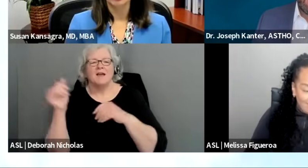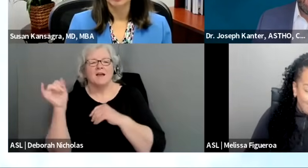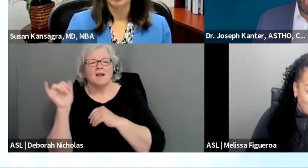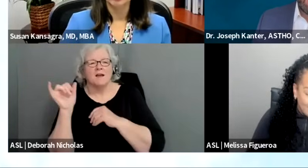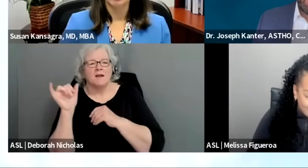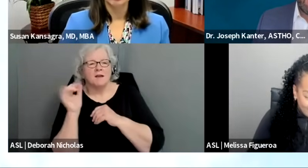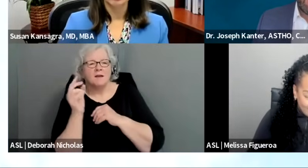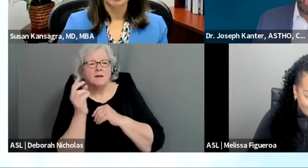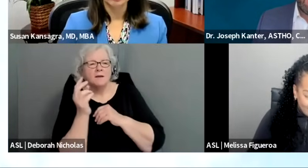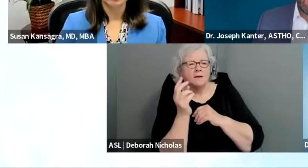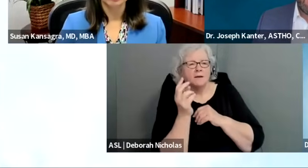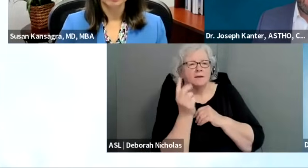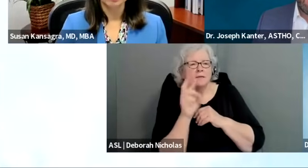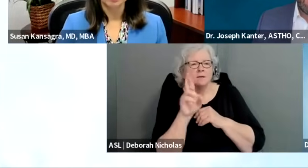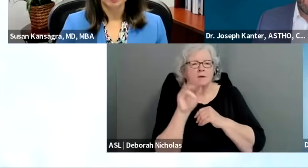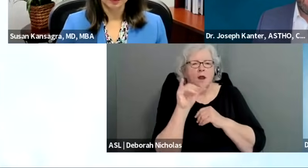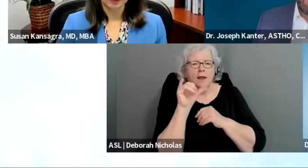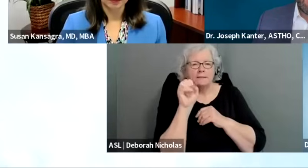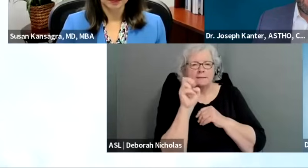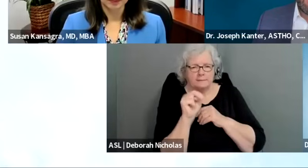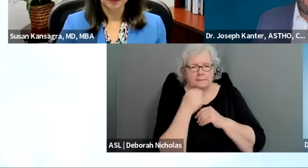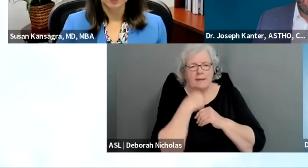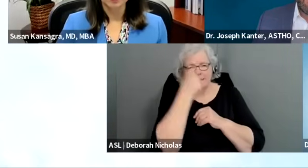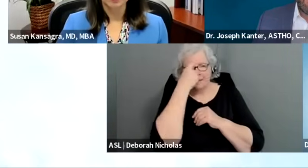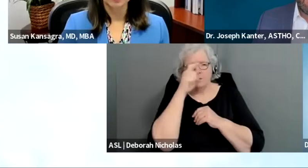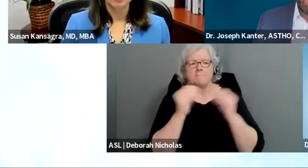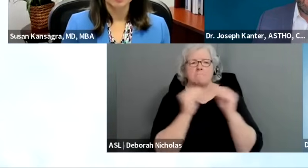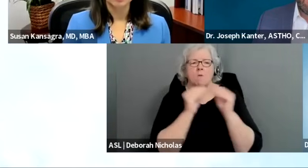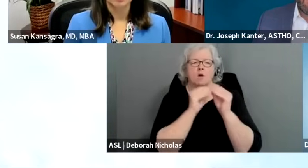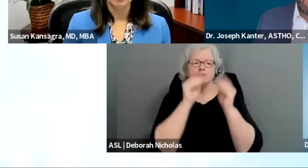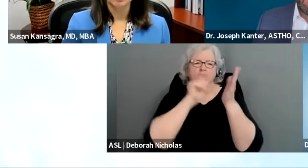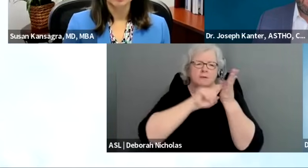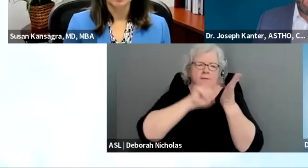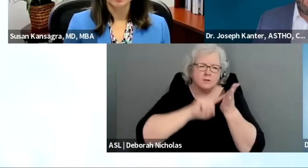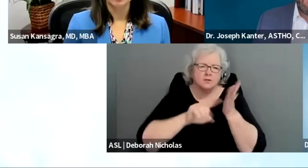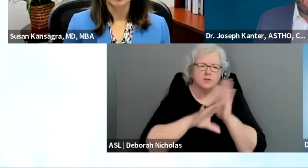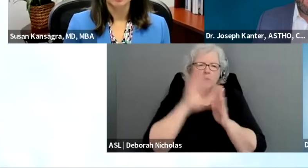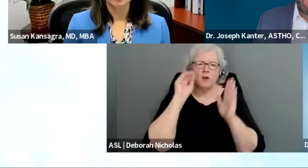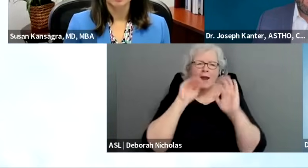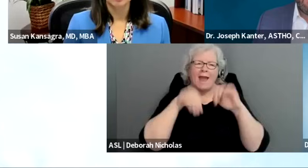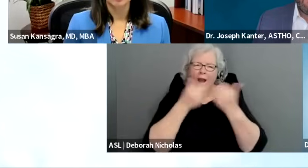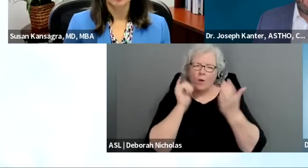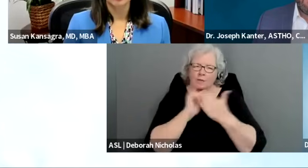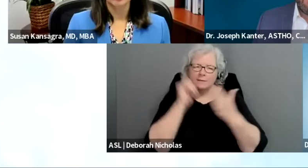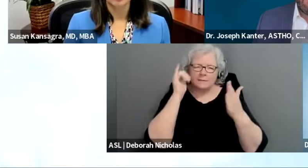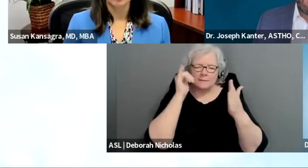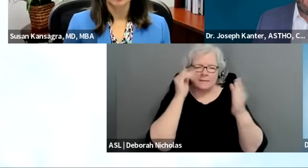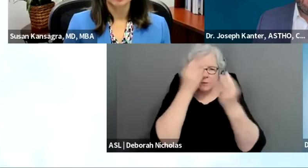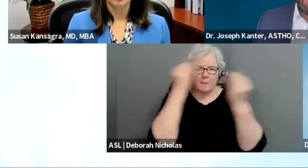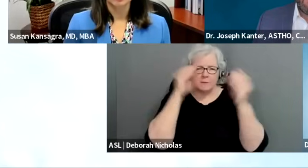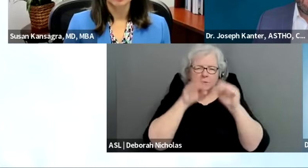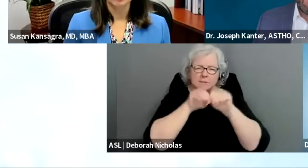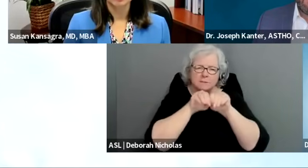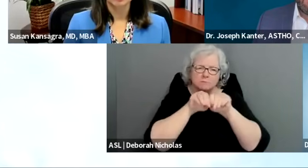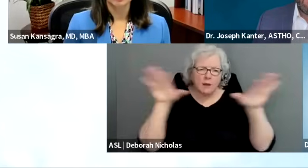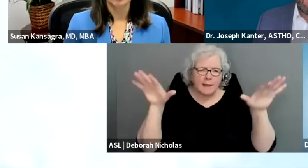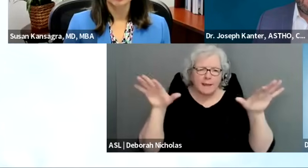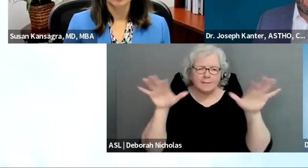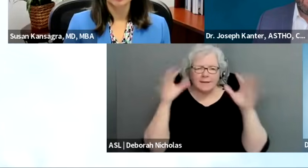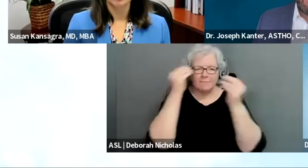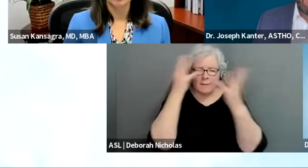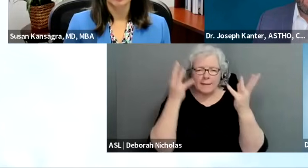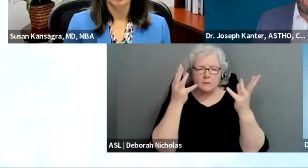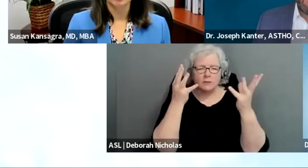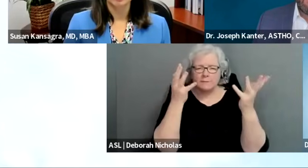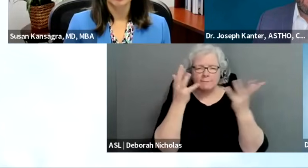research to better understand how misinformation is spread, how that affects decision-making for vaccine uptake,